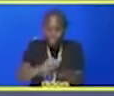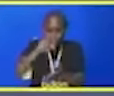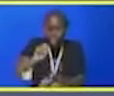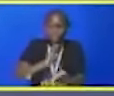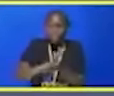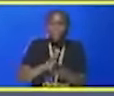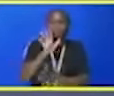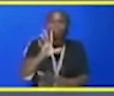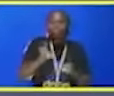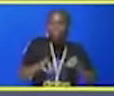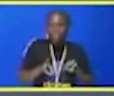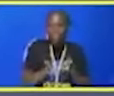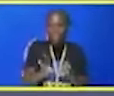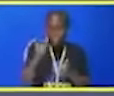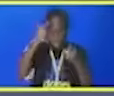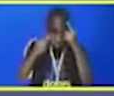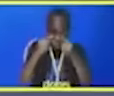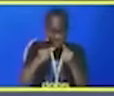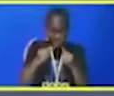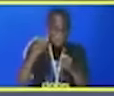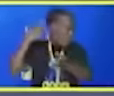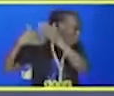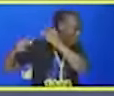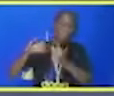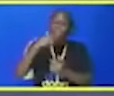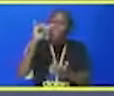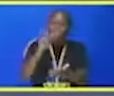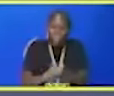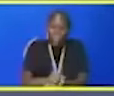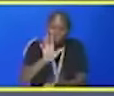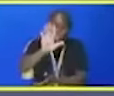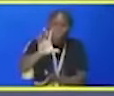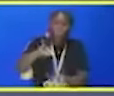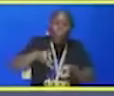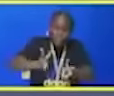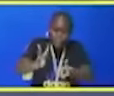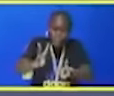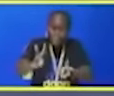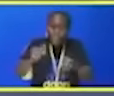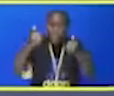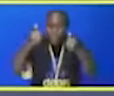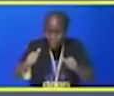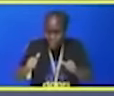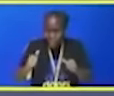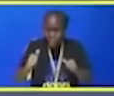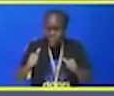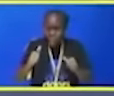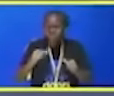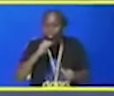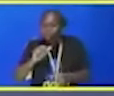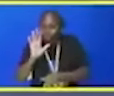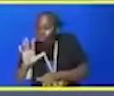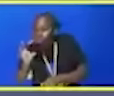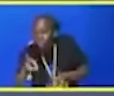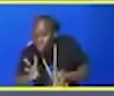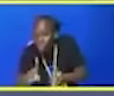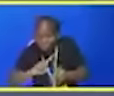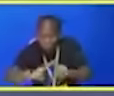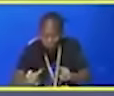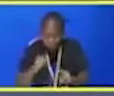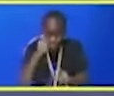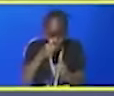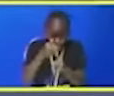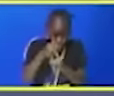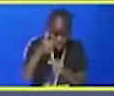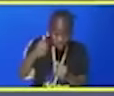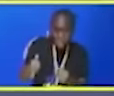ways. Because he already told you, my ways are not your ways, but you can make his ways your called alignment,